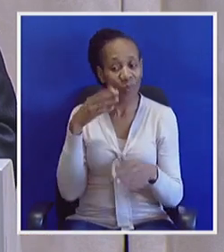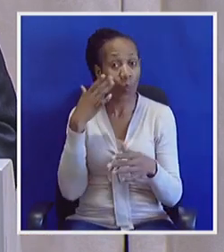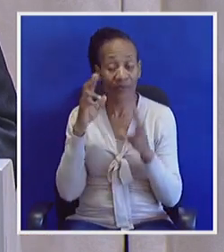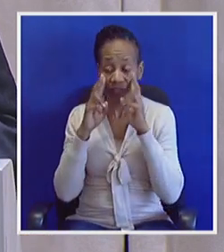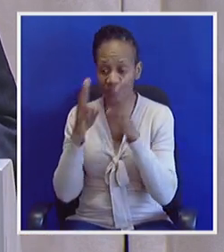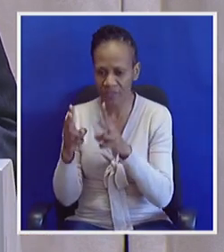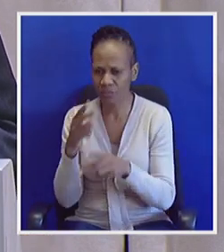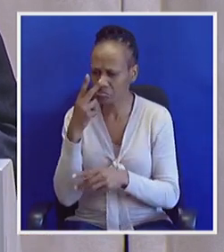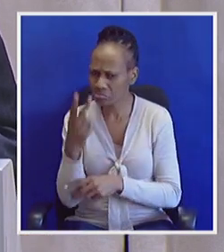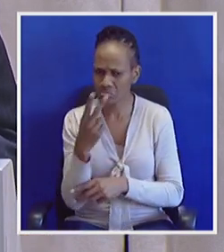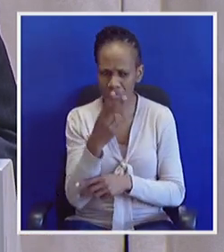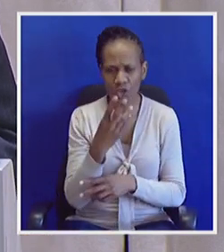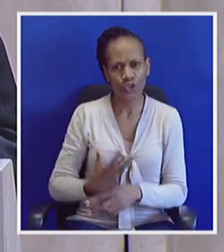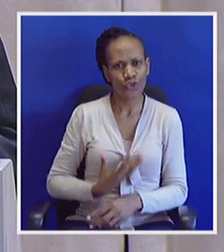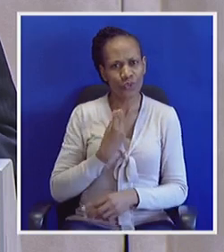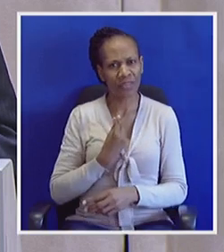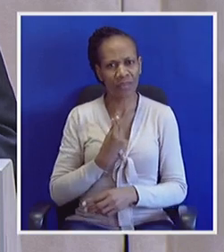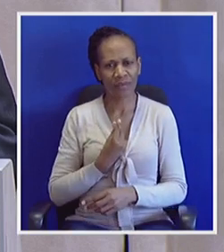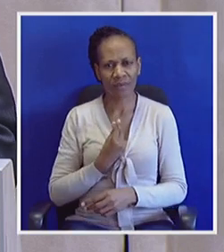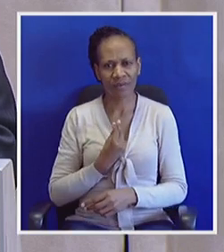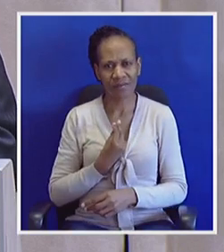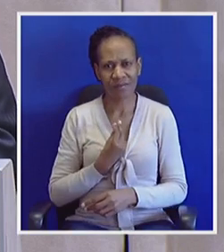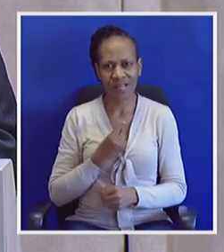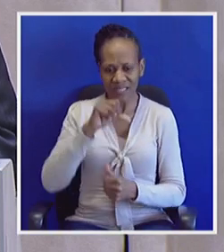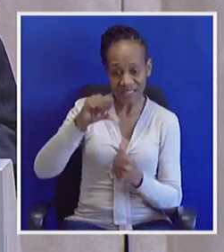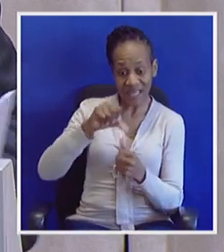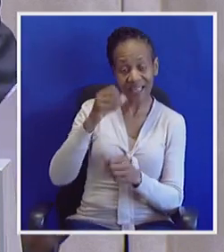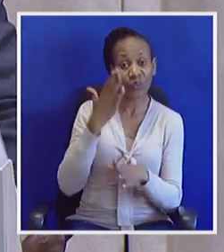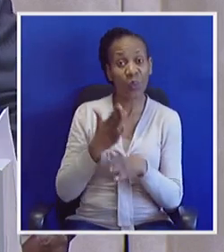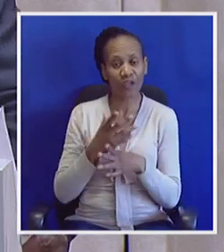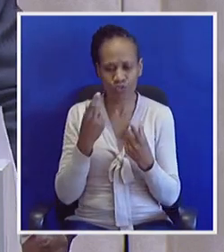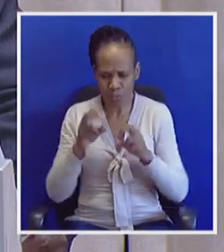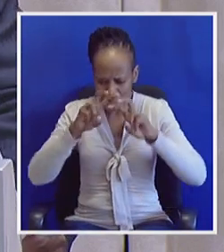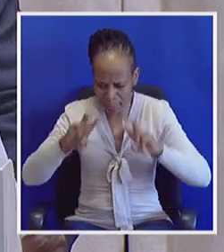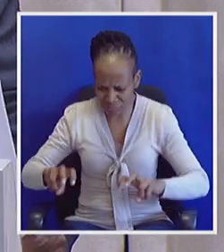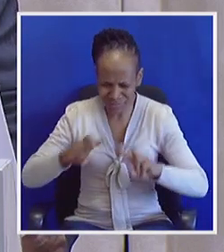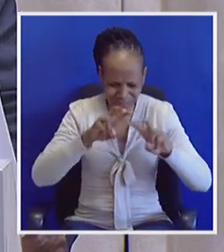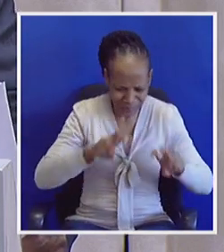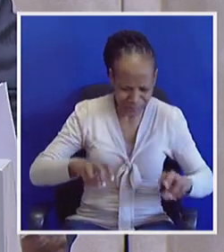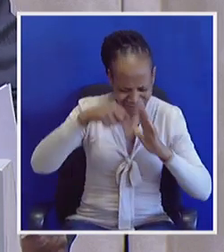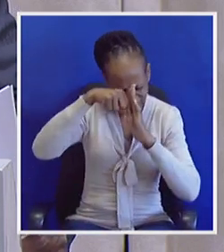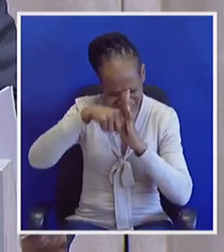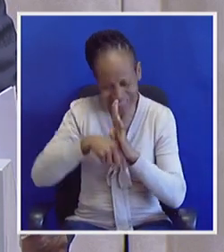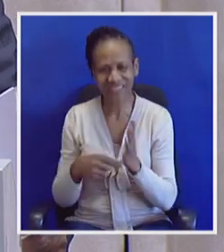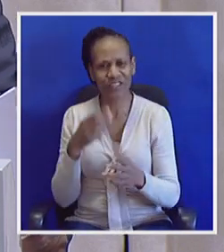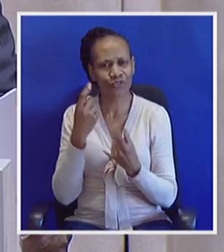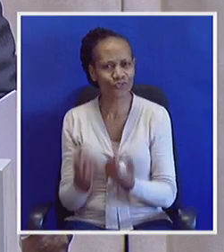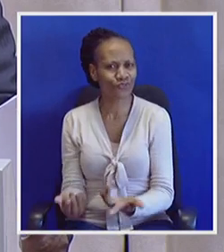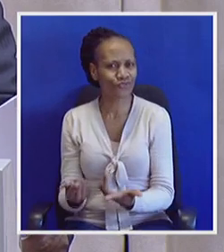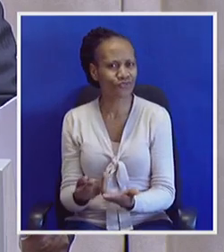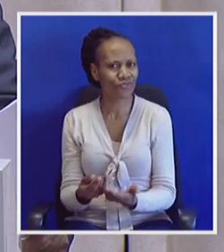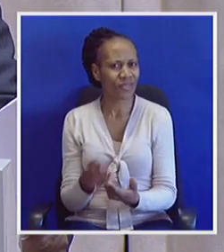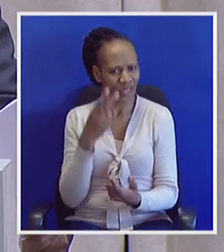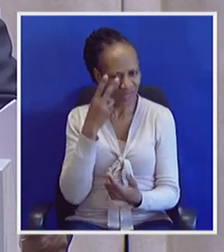we met young dynamic scientists who are doing groundbreaking research that will put our country in good stead